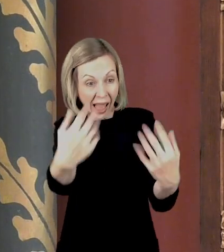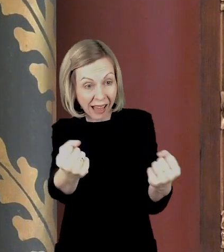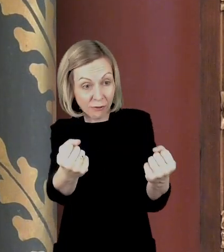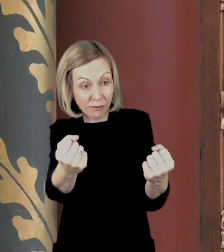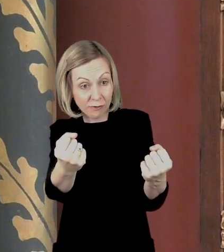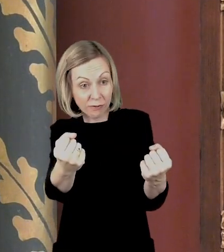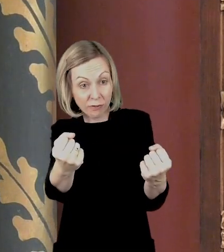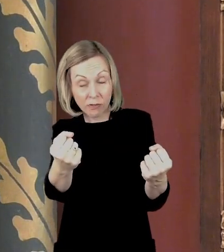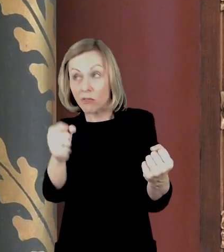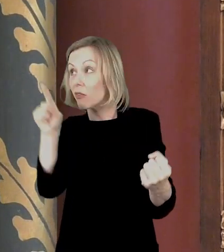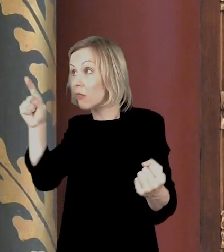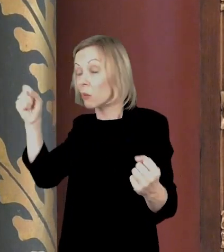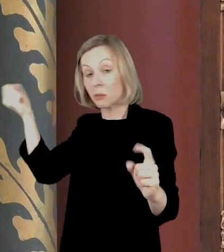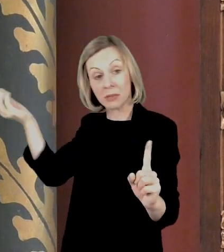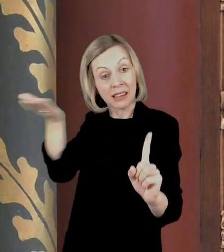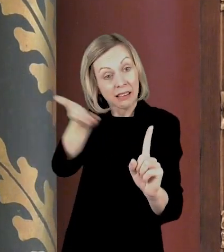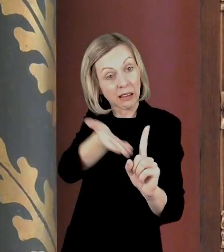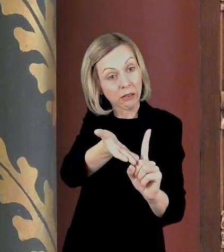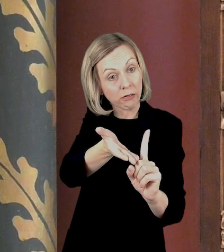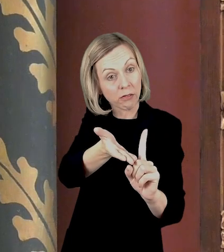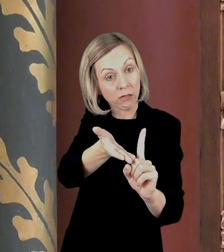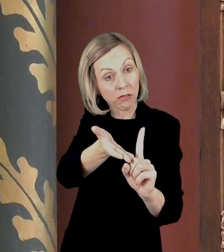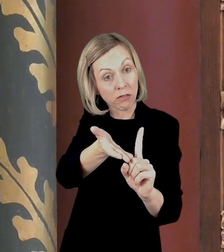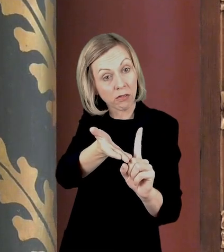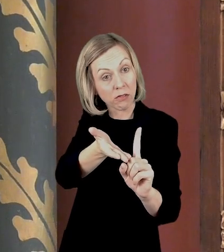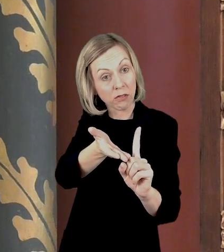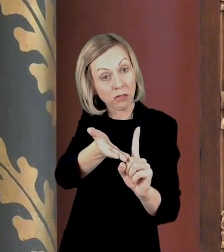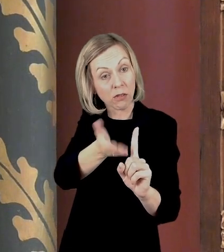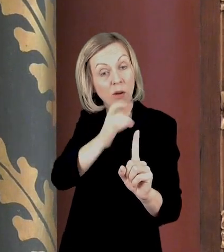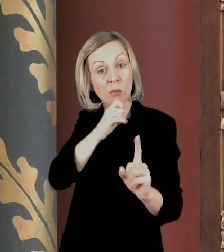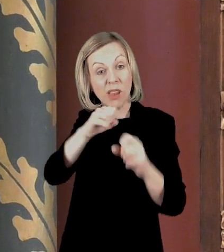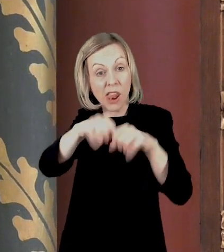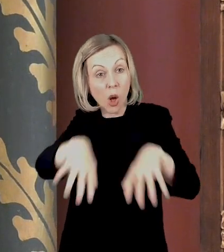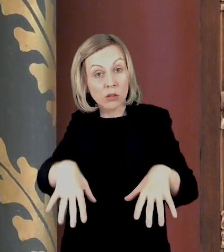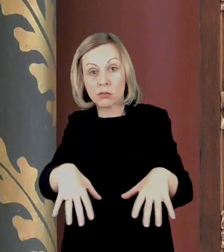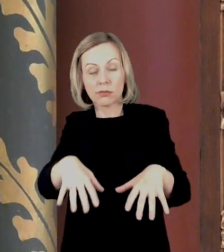but will rather raise it up on the last day.